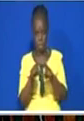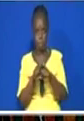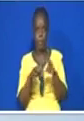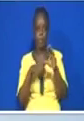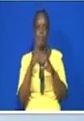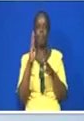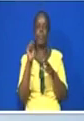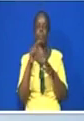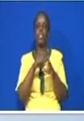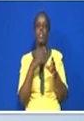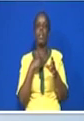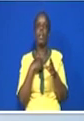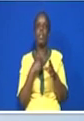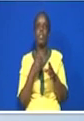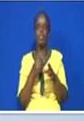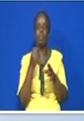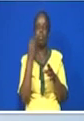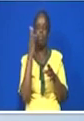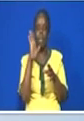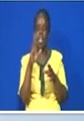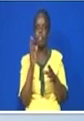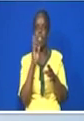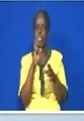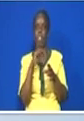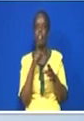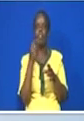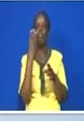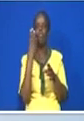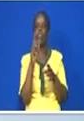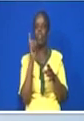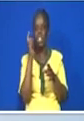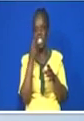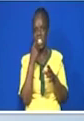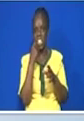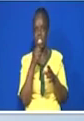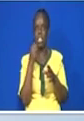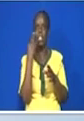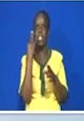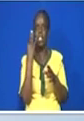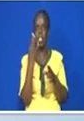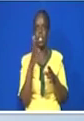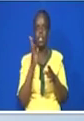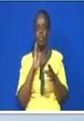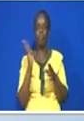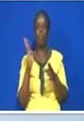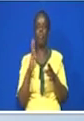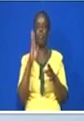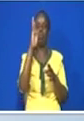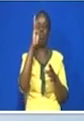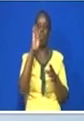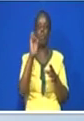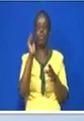bag contains 5 red, 4 white, and 3 blue